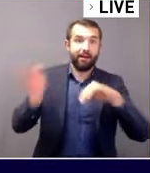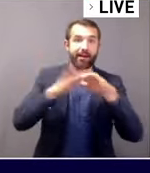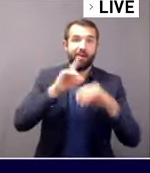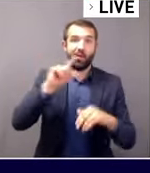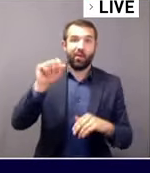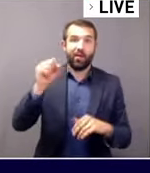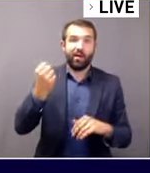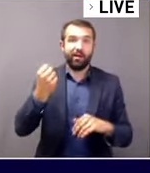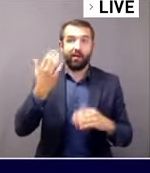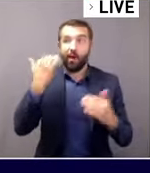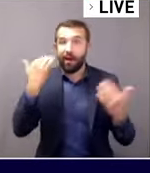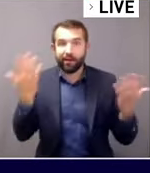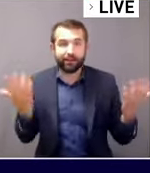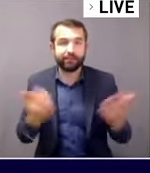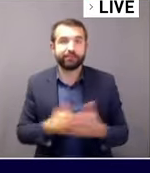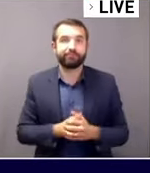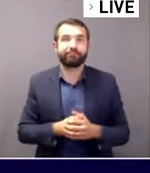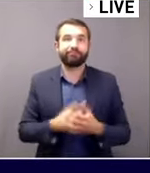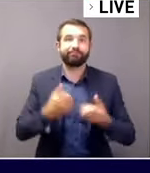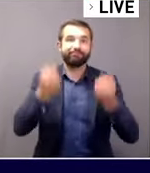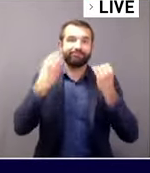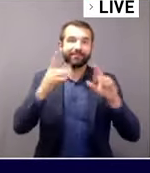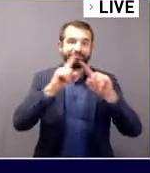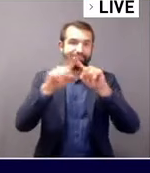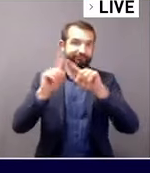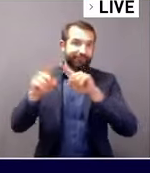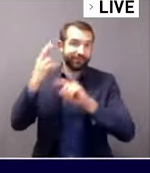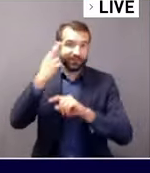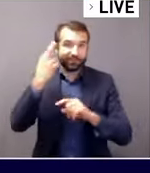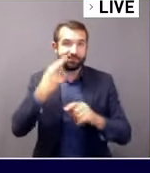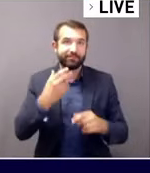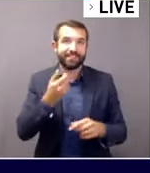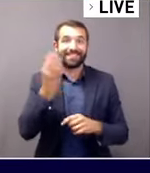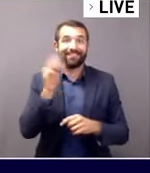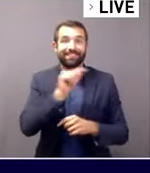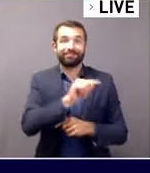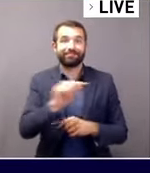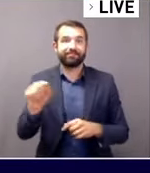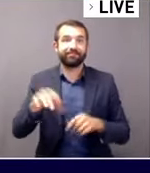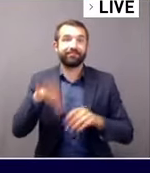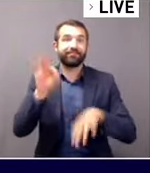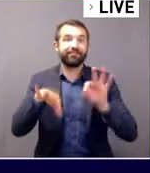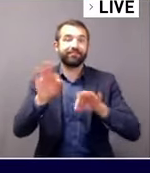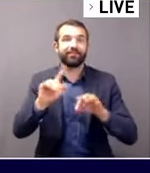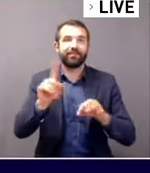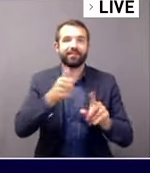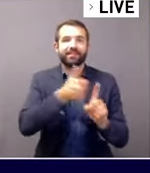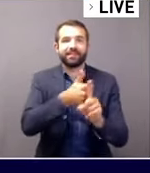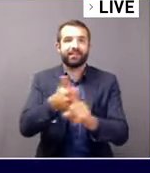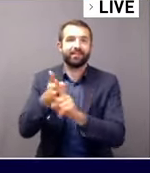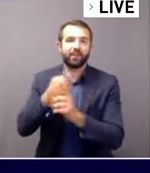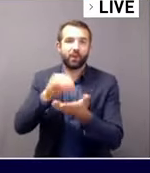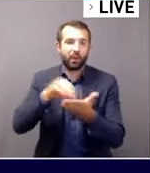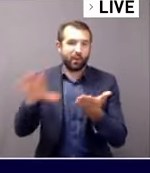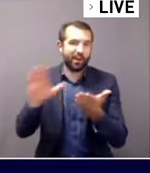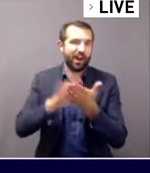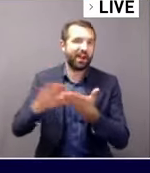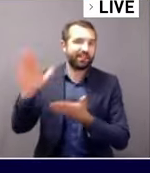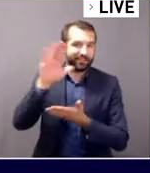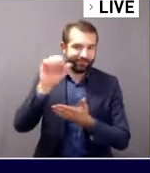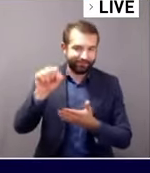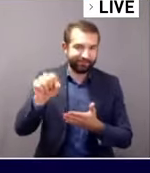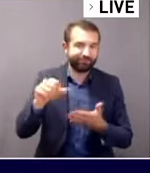of cases now identified amongst college and university students. So that's a contributor. Many